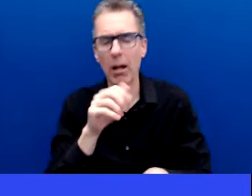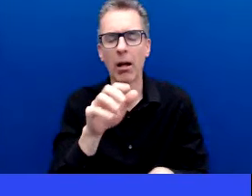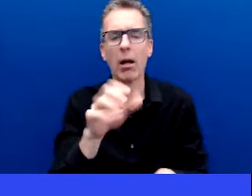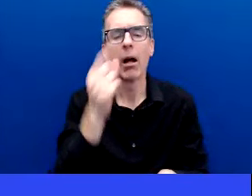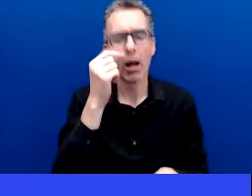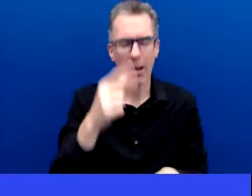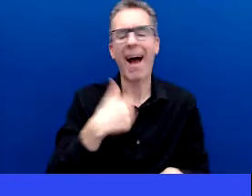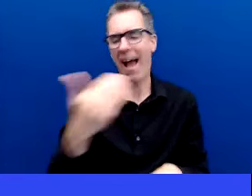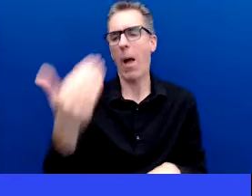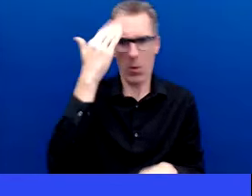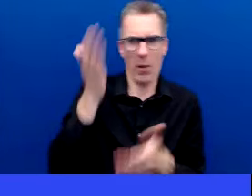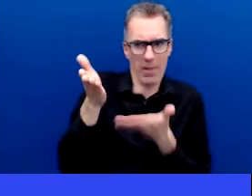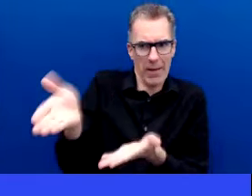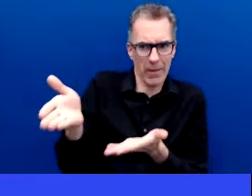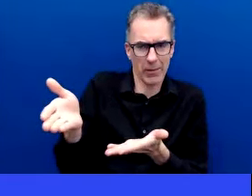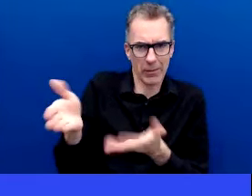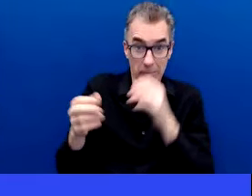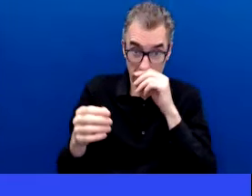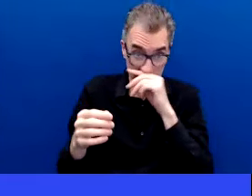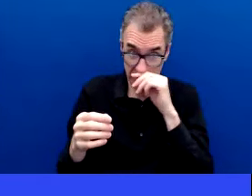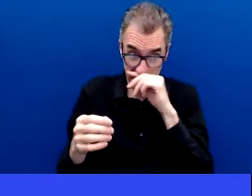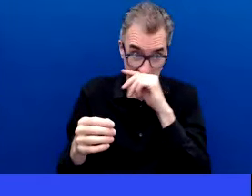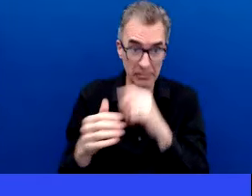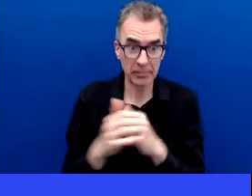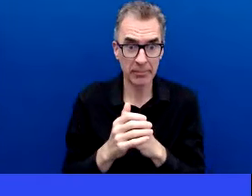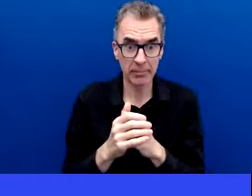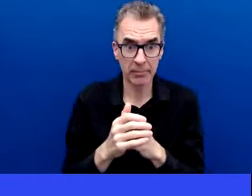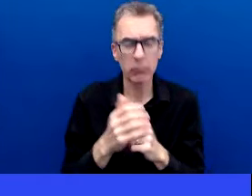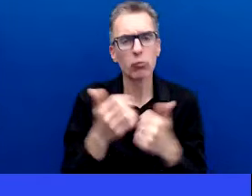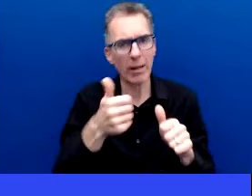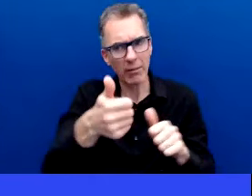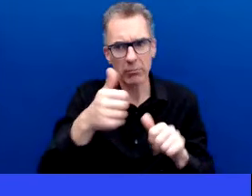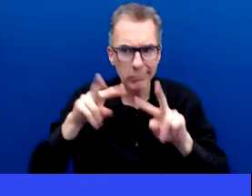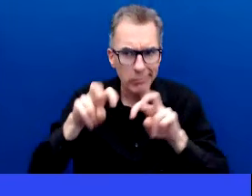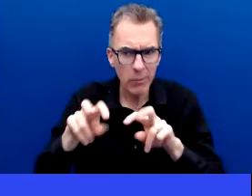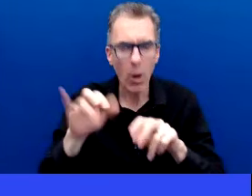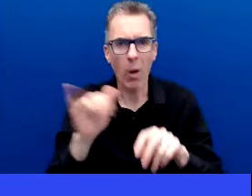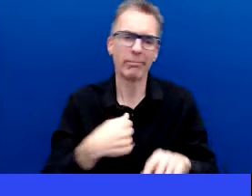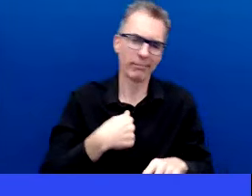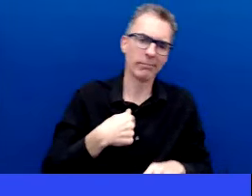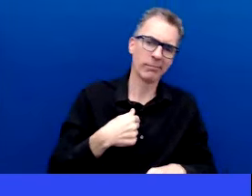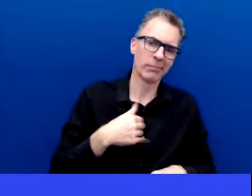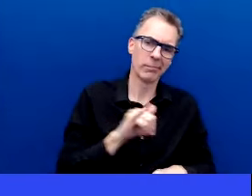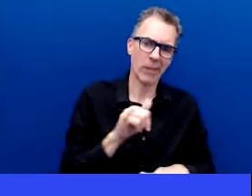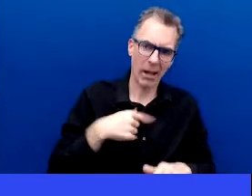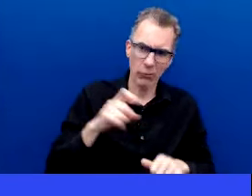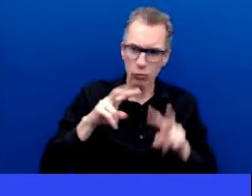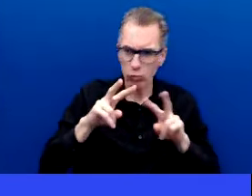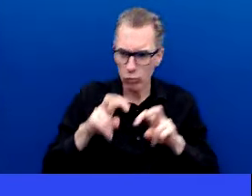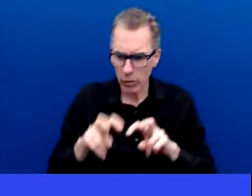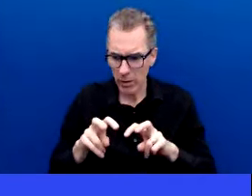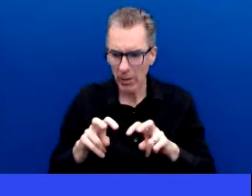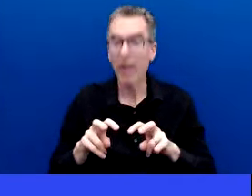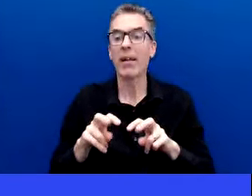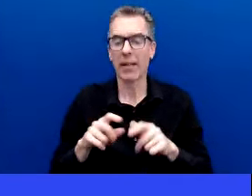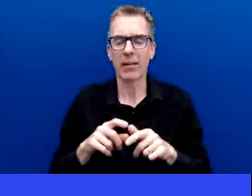are available, but much research is good, and I would have to do my own before I could demonstrate that